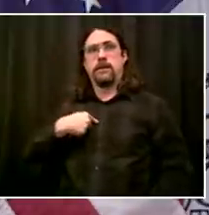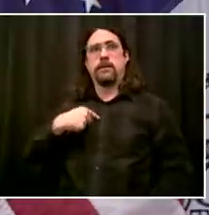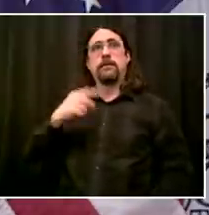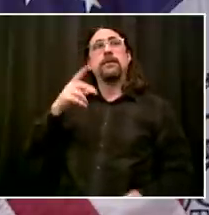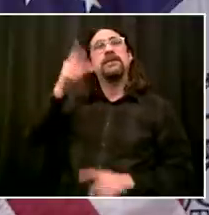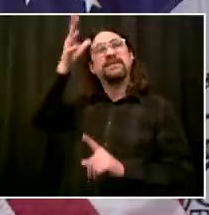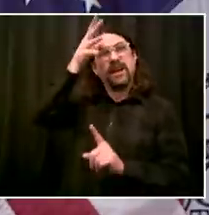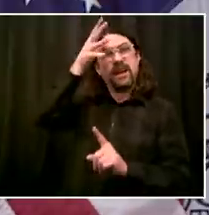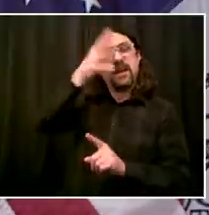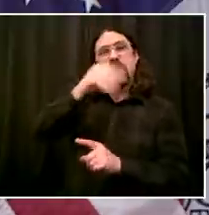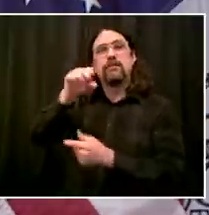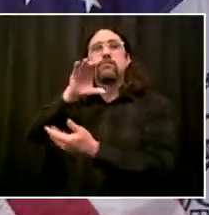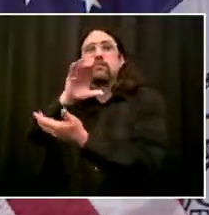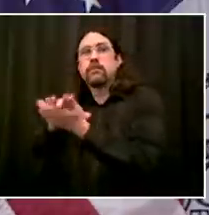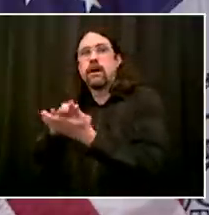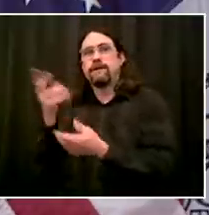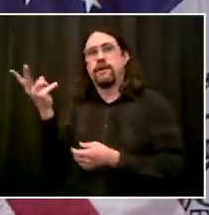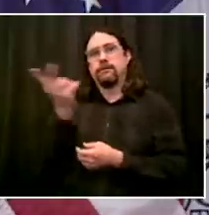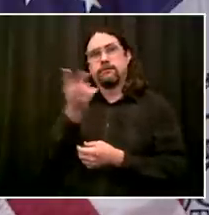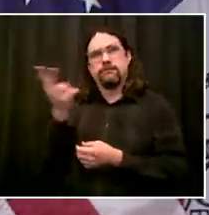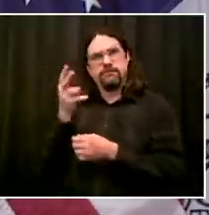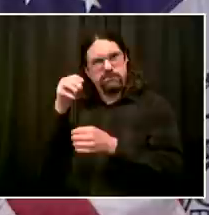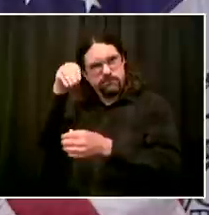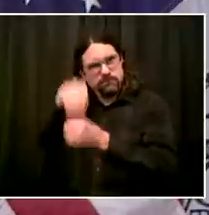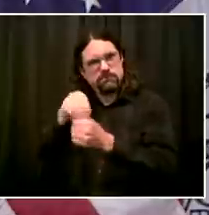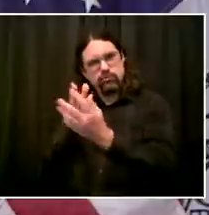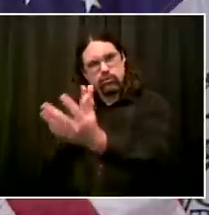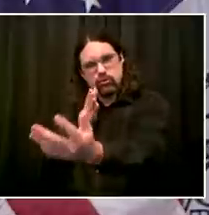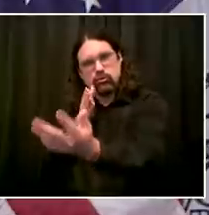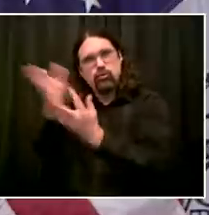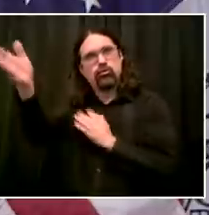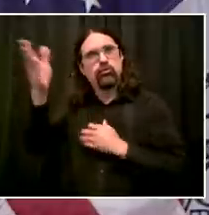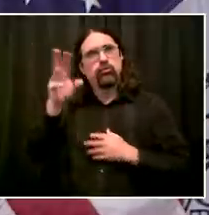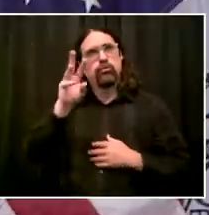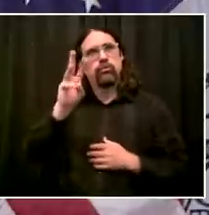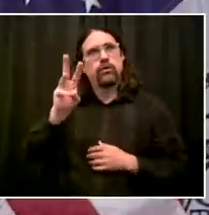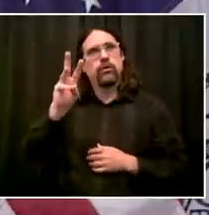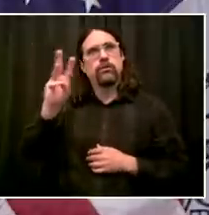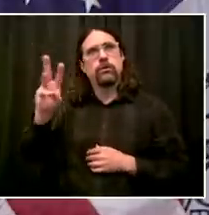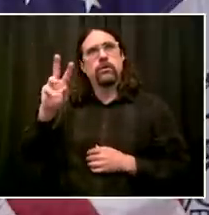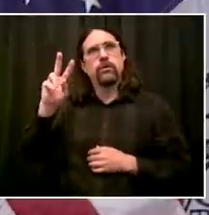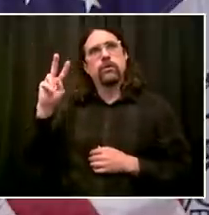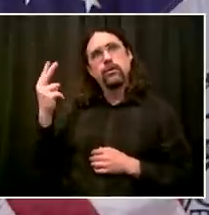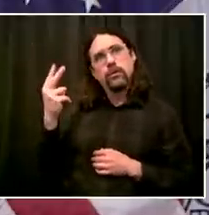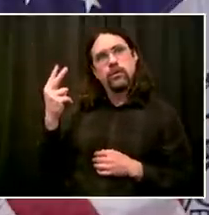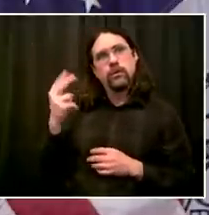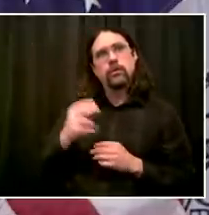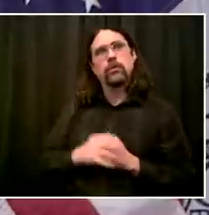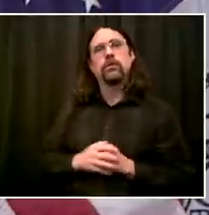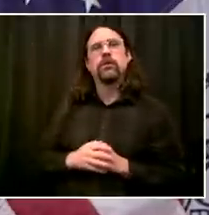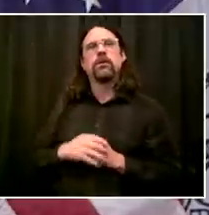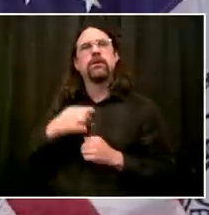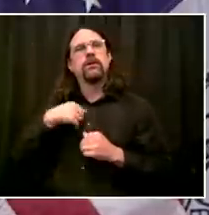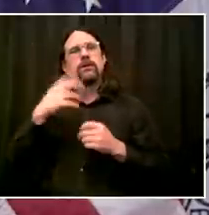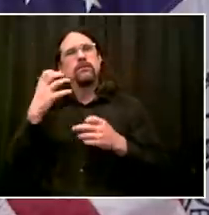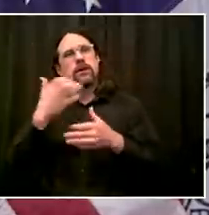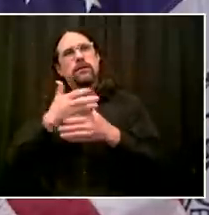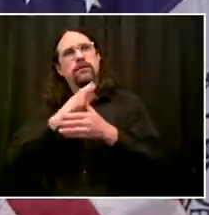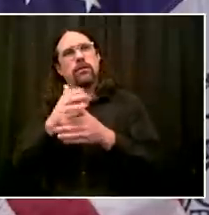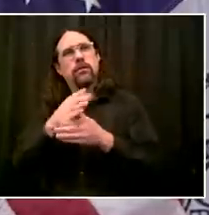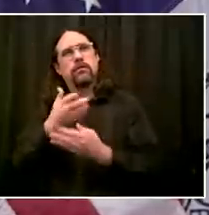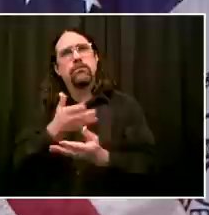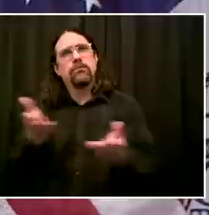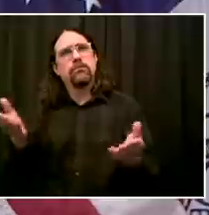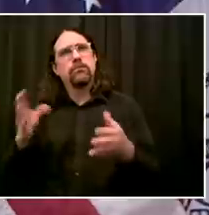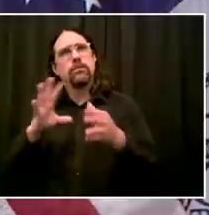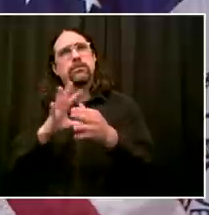in his unit who didn't come back. I could feel the pain every time he talked about it, the sense of